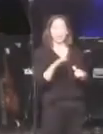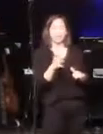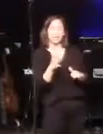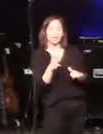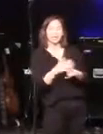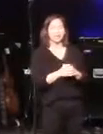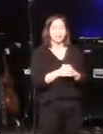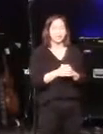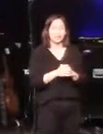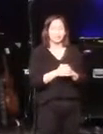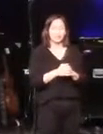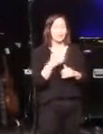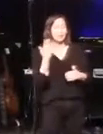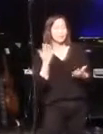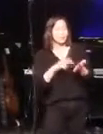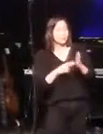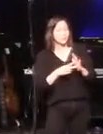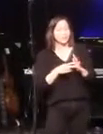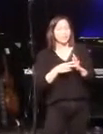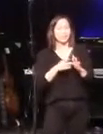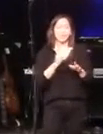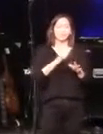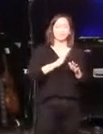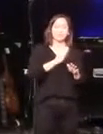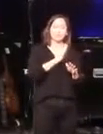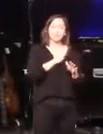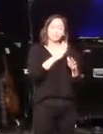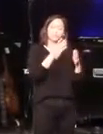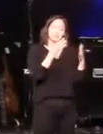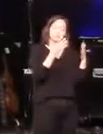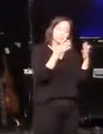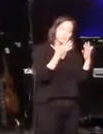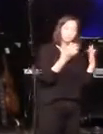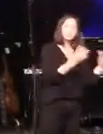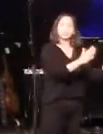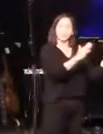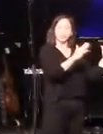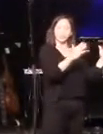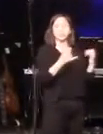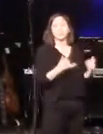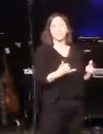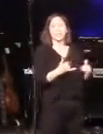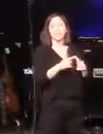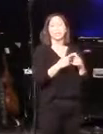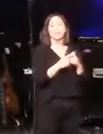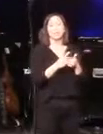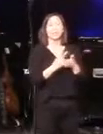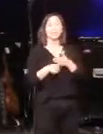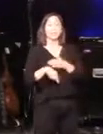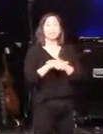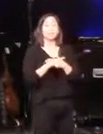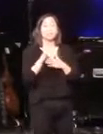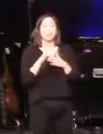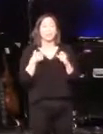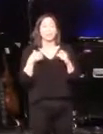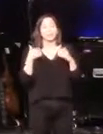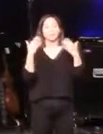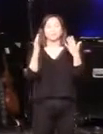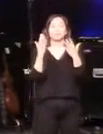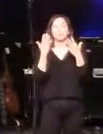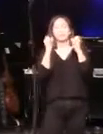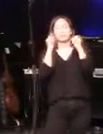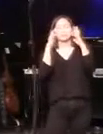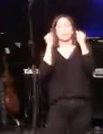The official teaching on Philippians will be done today, and then next week we have what we believe is going to be a phenomenal service. And so